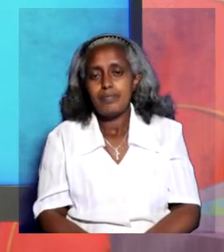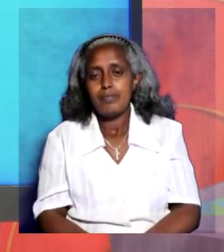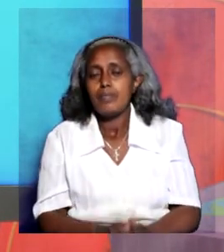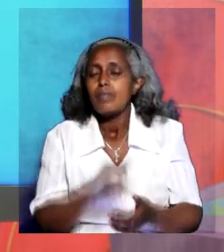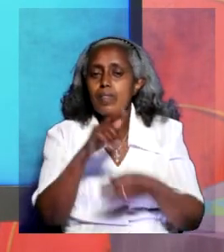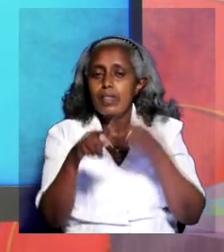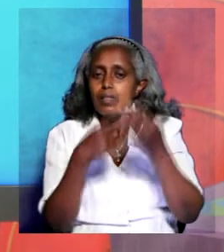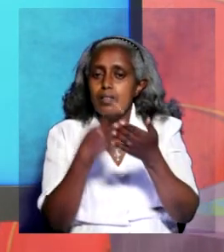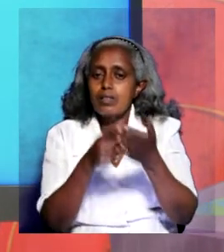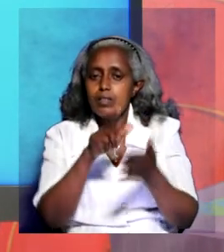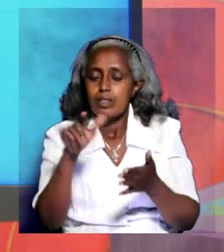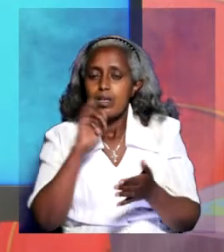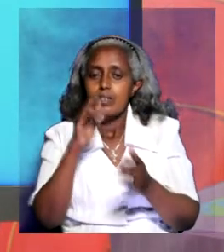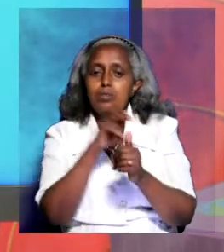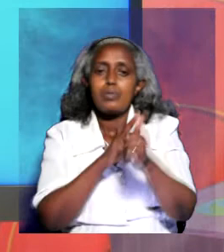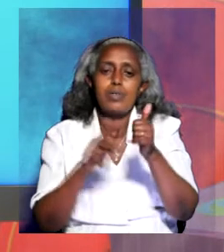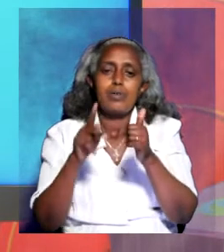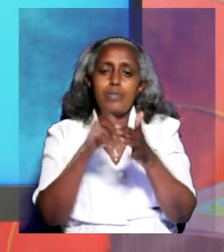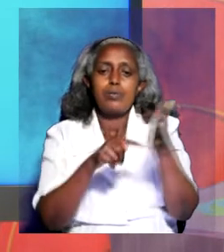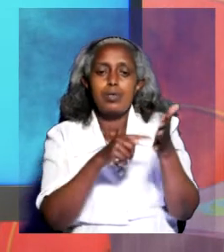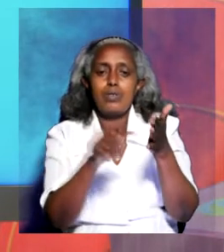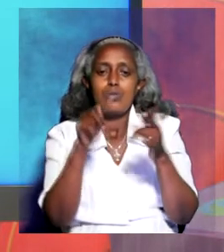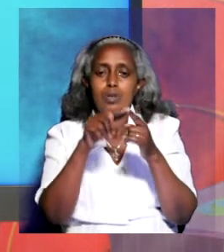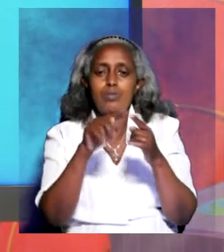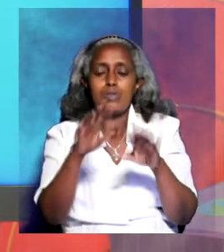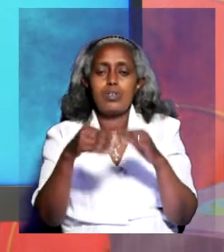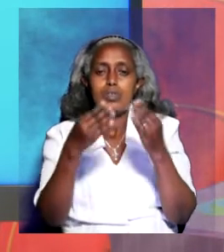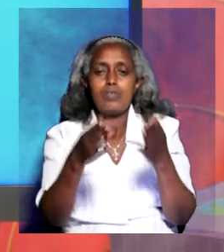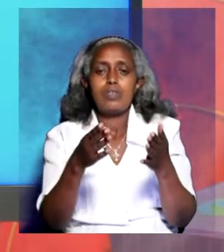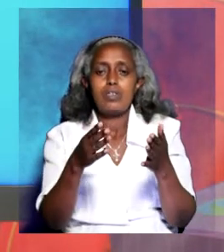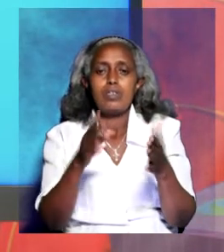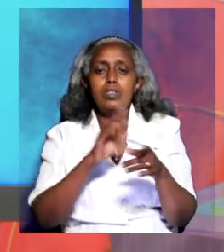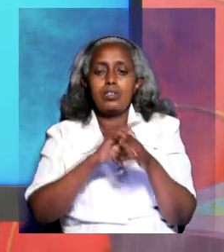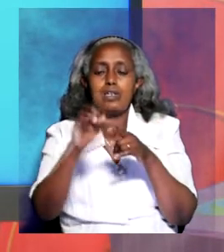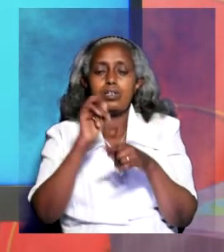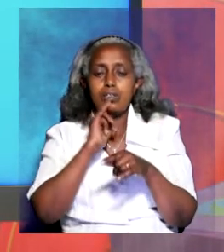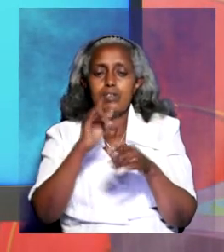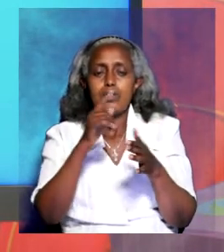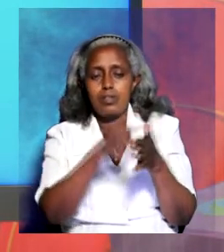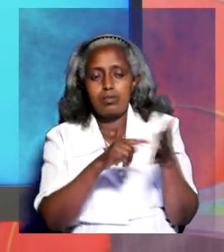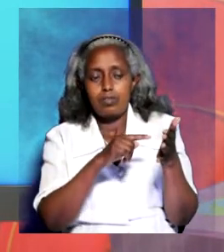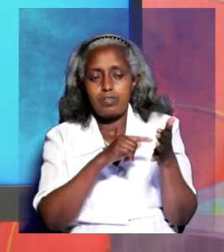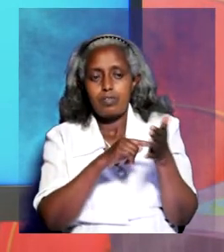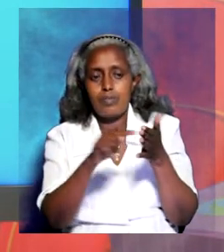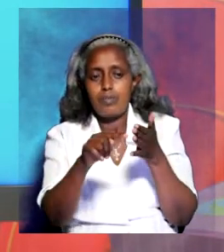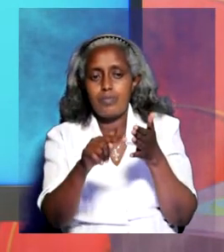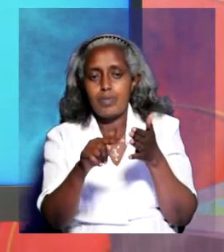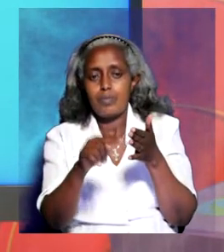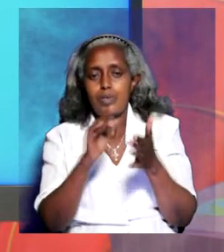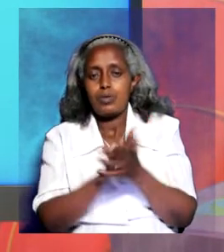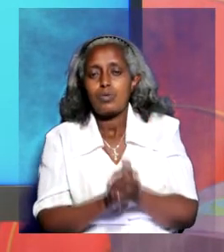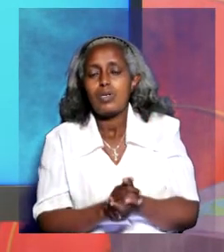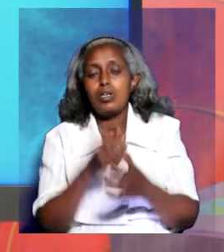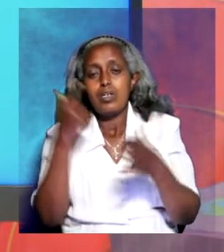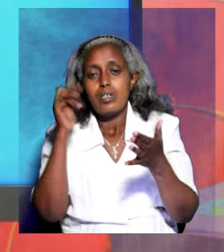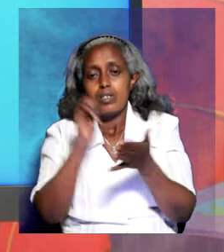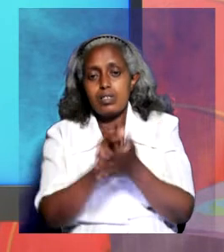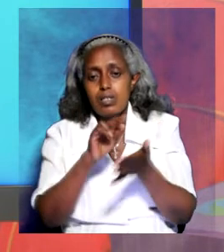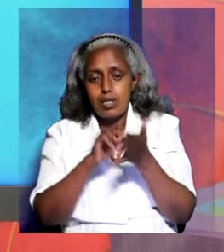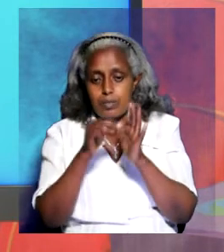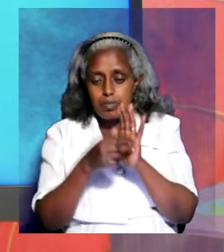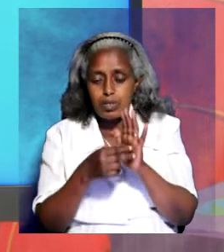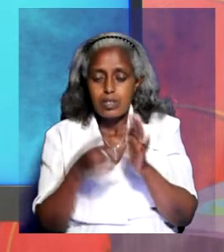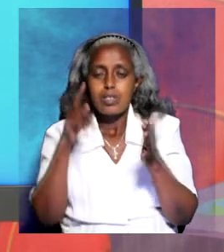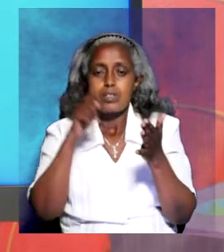Since this line is perpendicular to the given, their direction vector is perpendicular. That means the